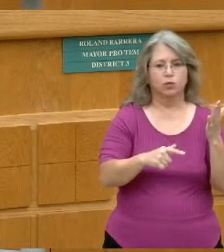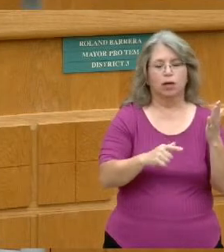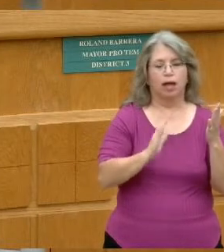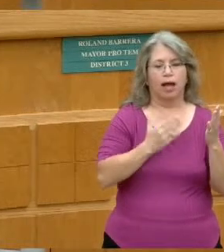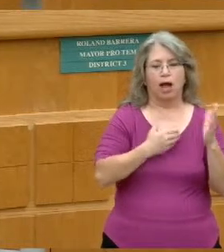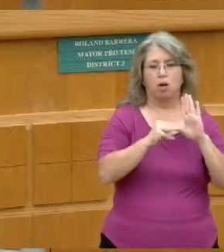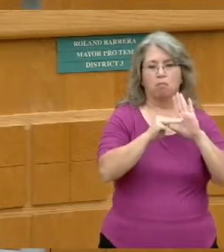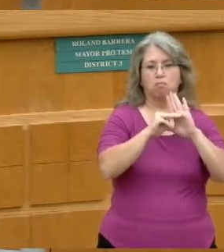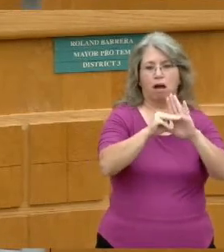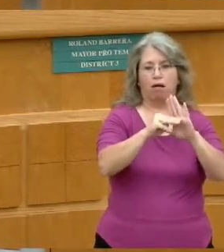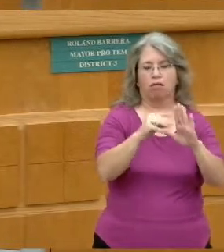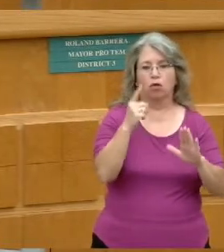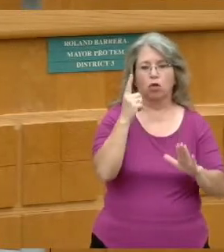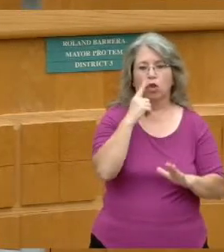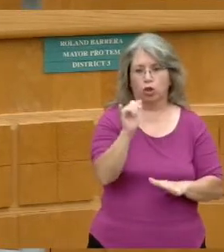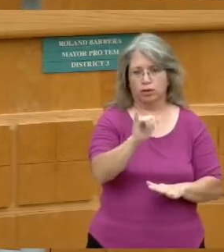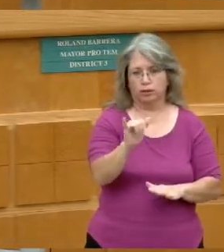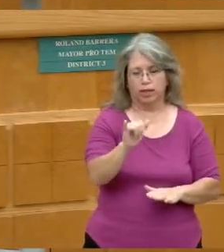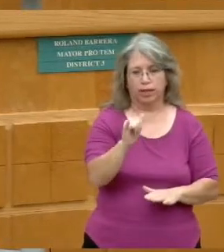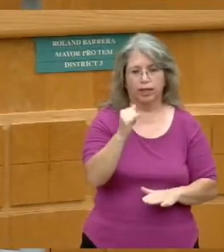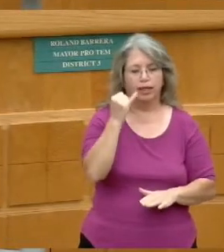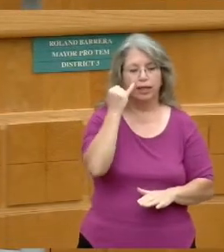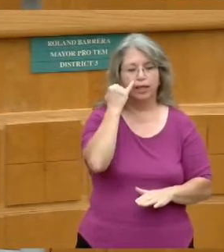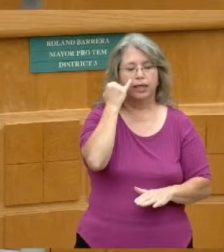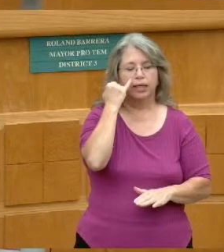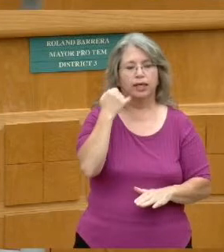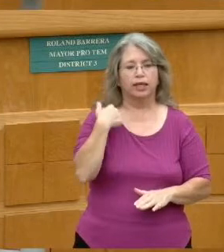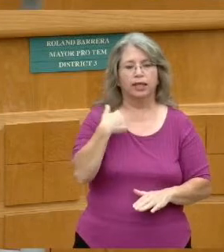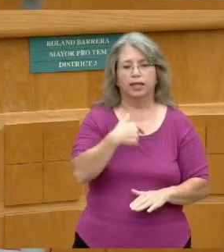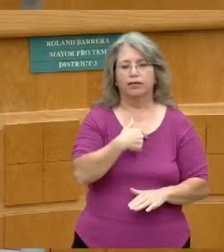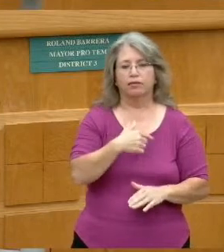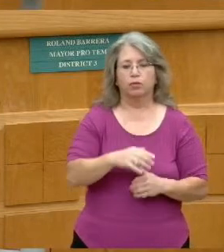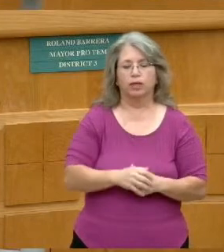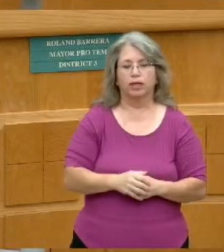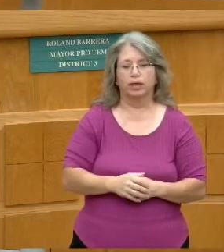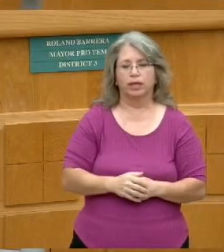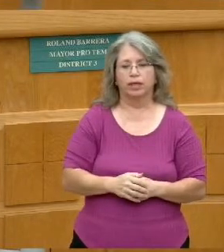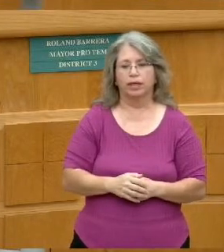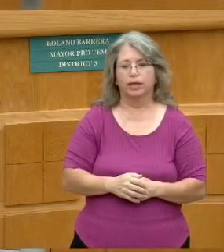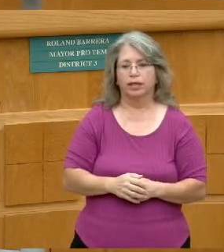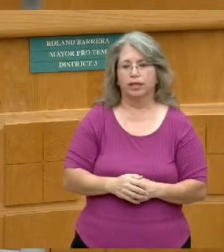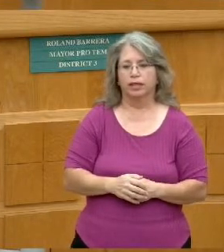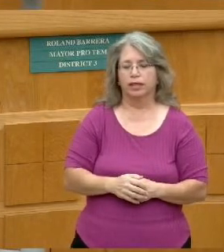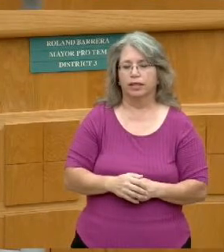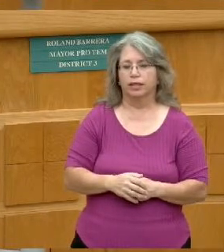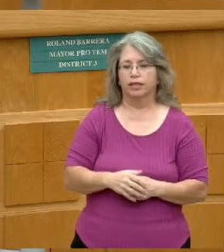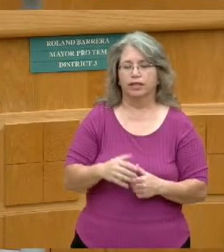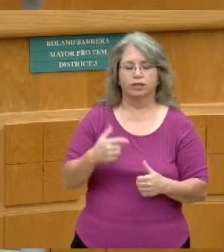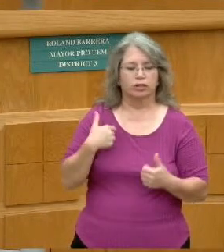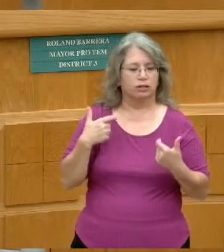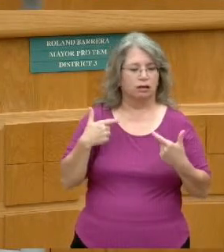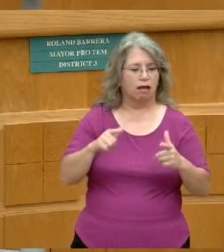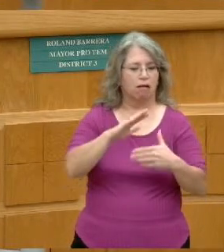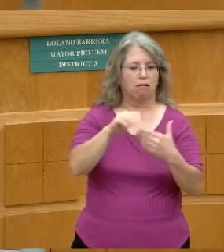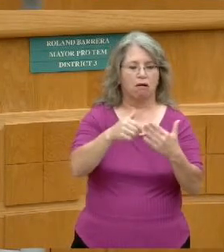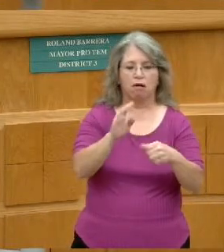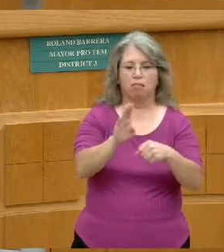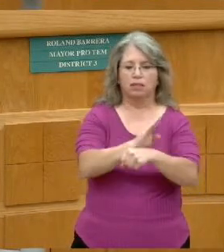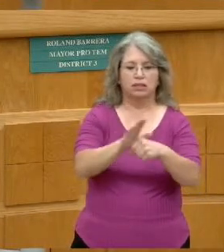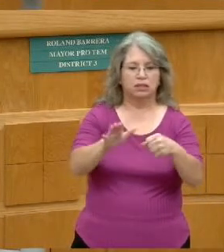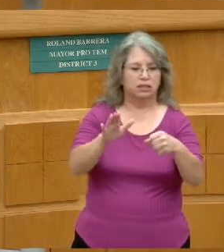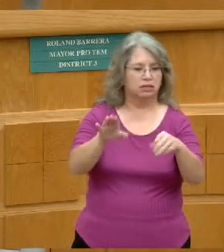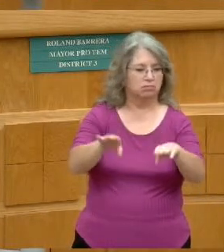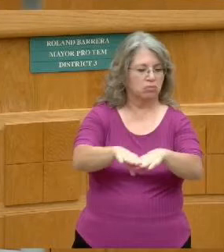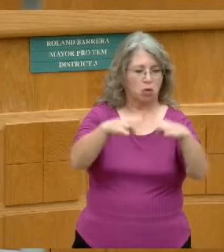it would have looked like had we just gone back to end stay-at-home 100%, businesses completely open, allow